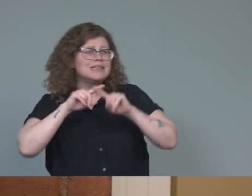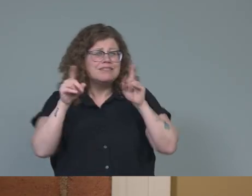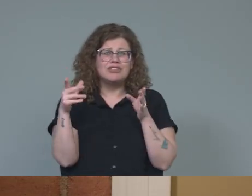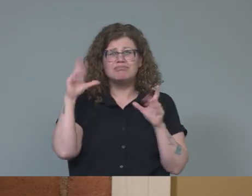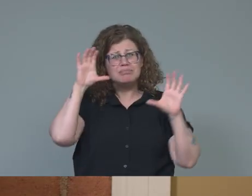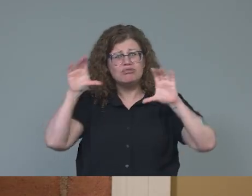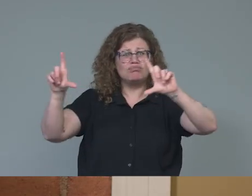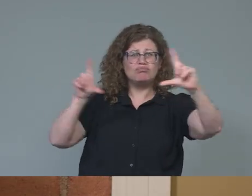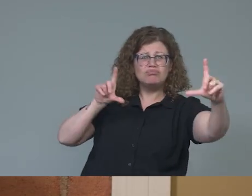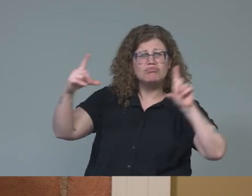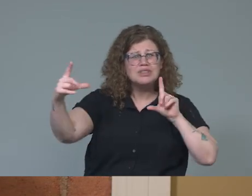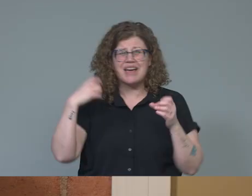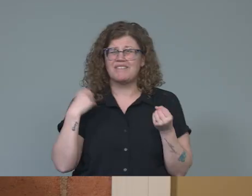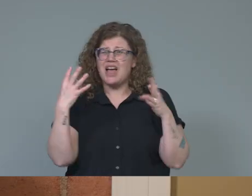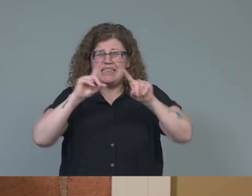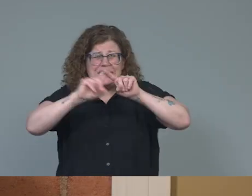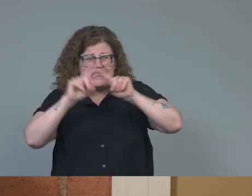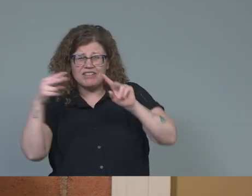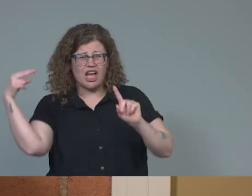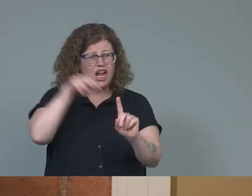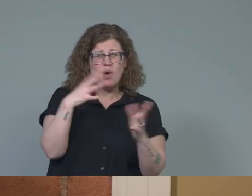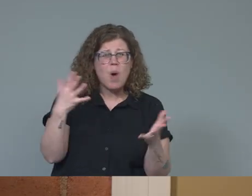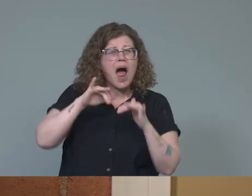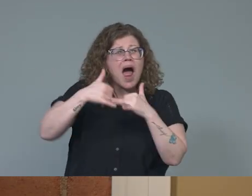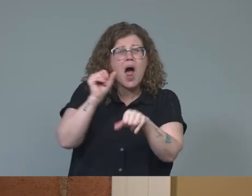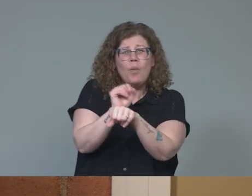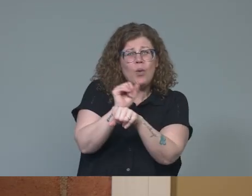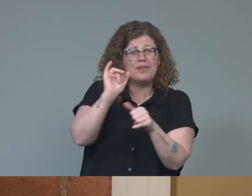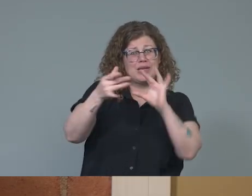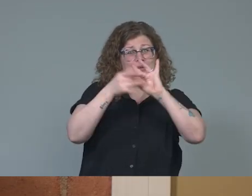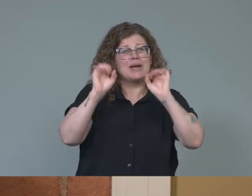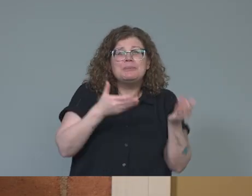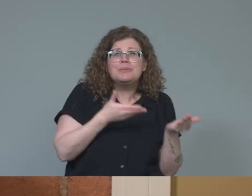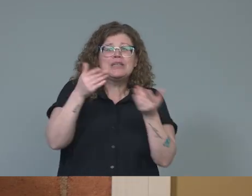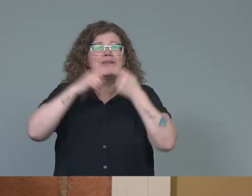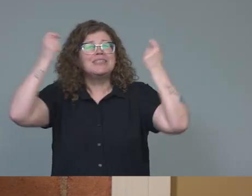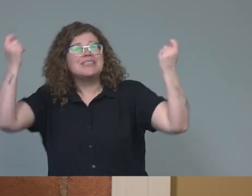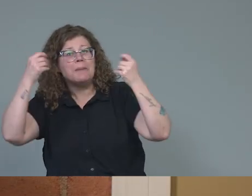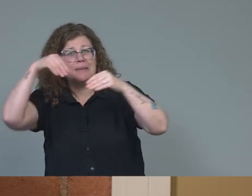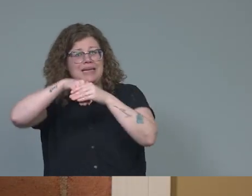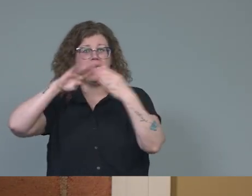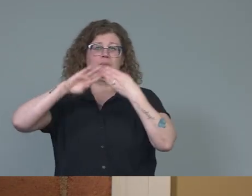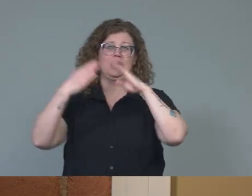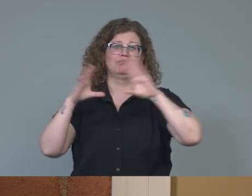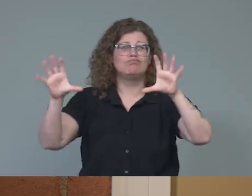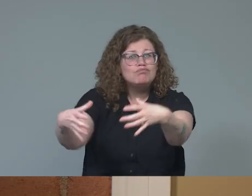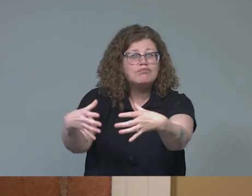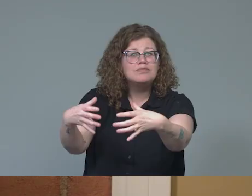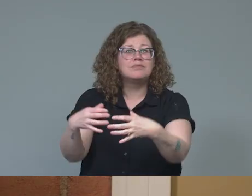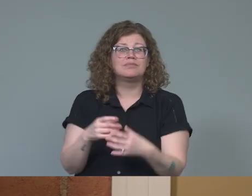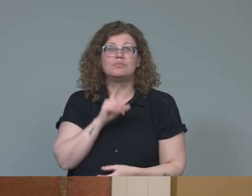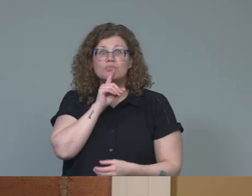a community group, really accessing your community, sharing the stories through your social media networks, through your